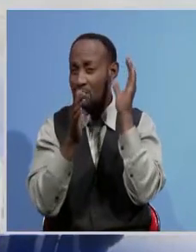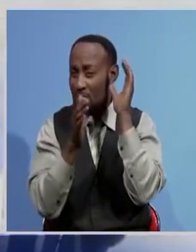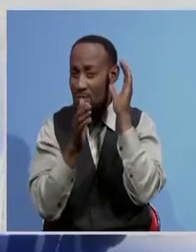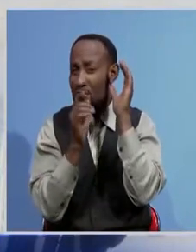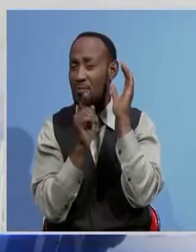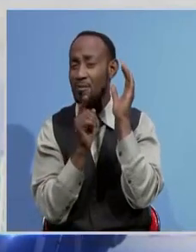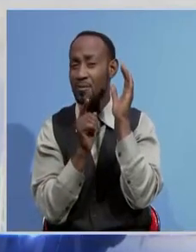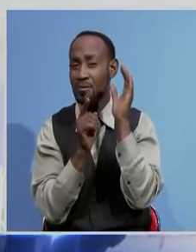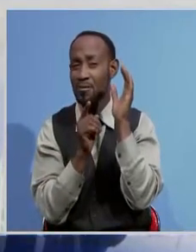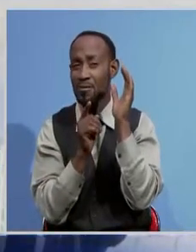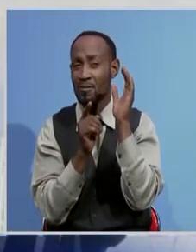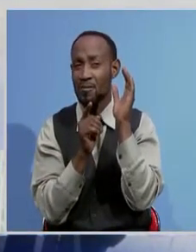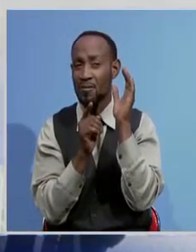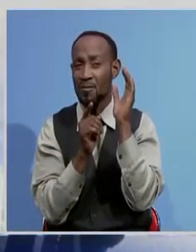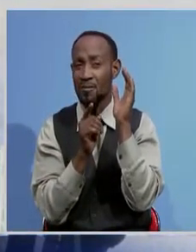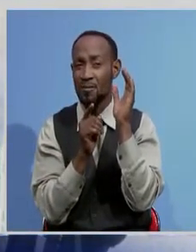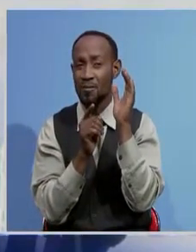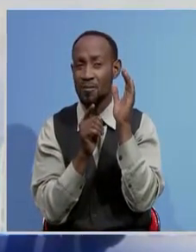very effectively, so that